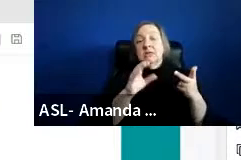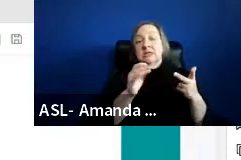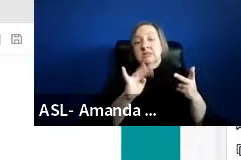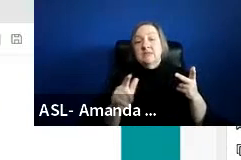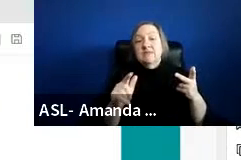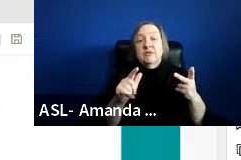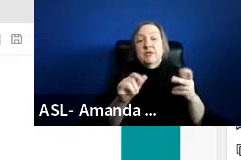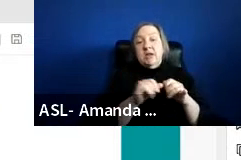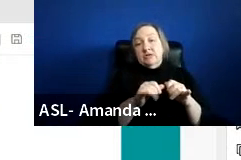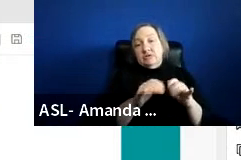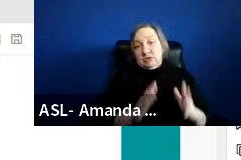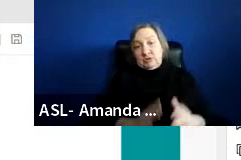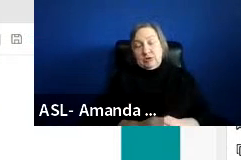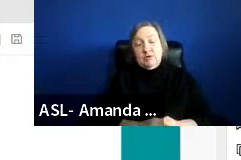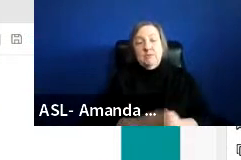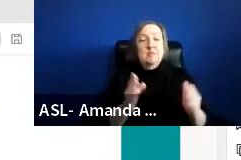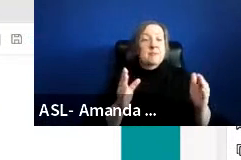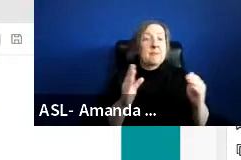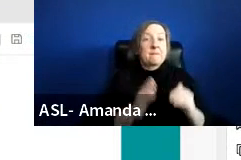slide.